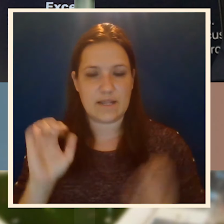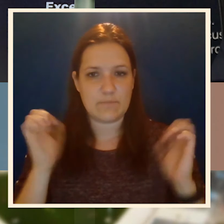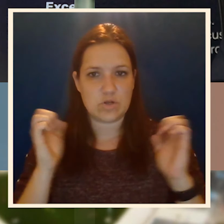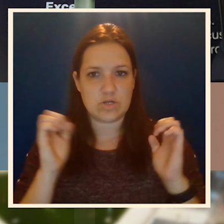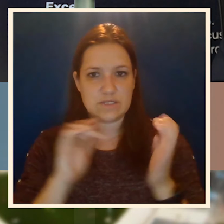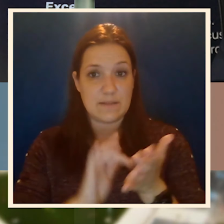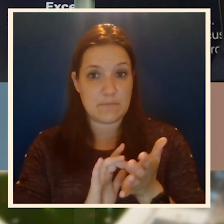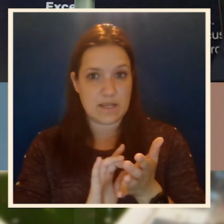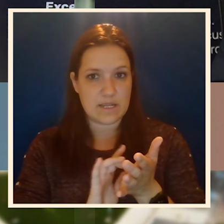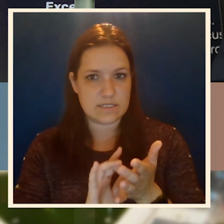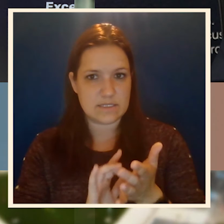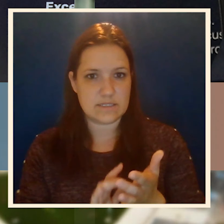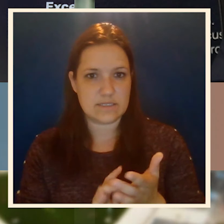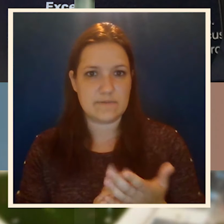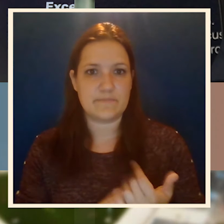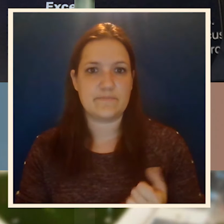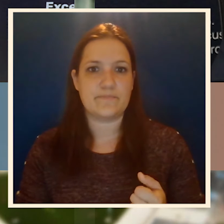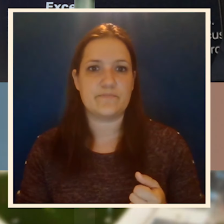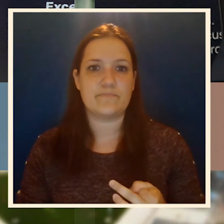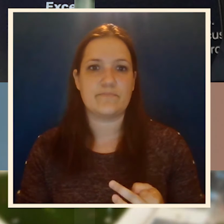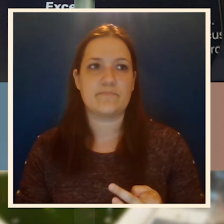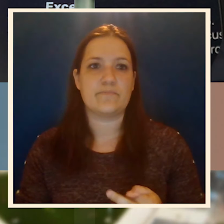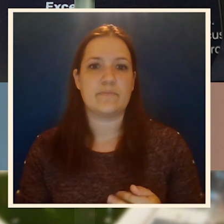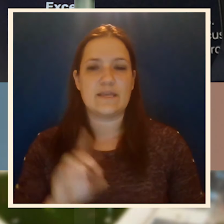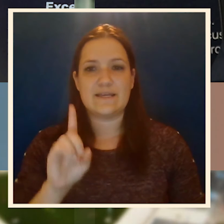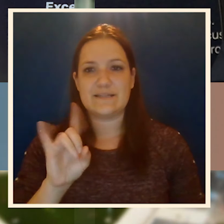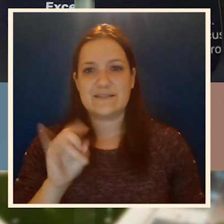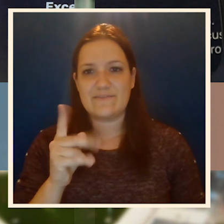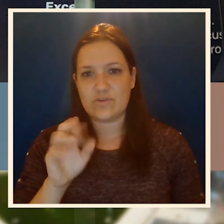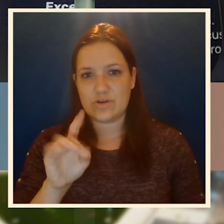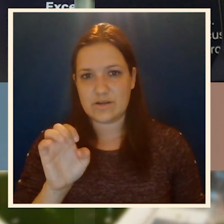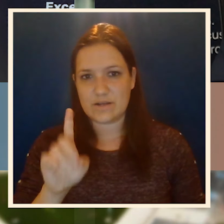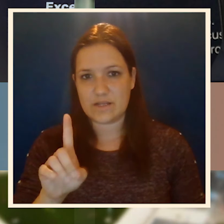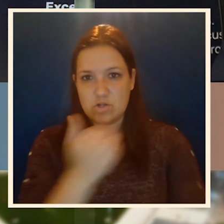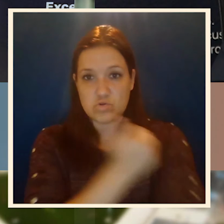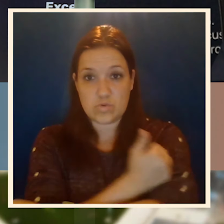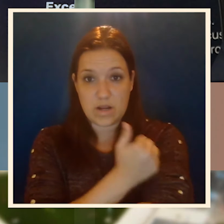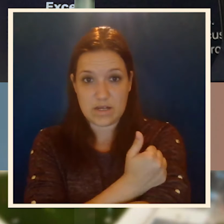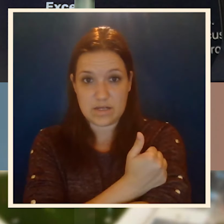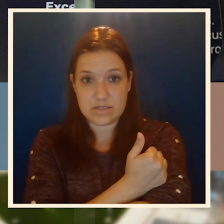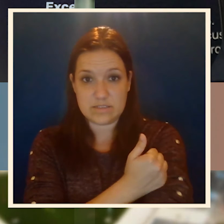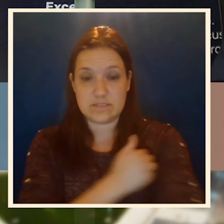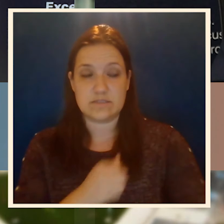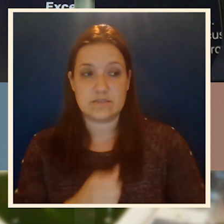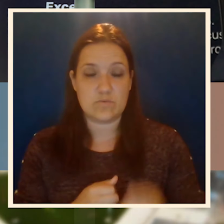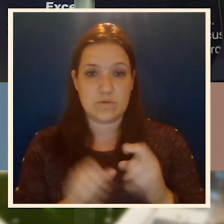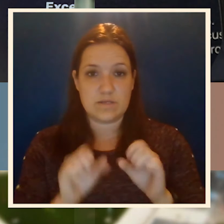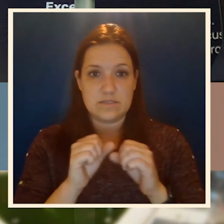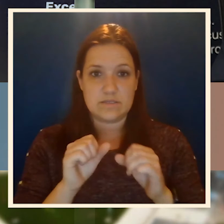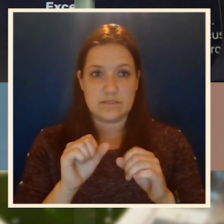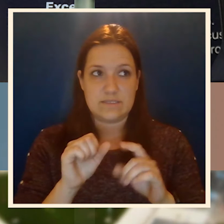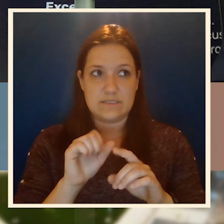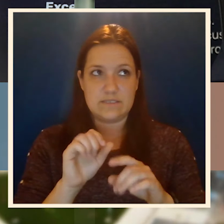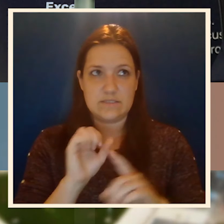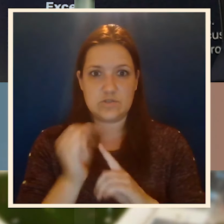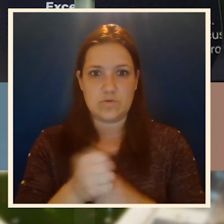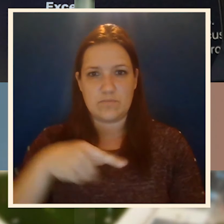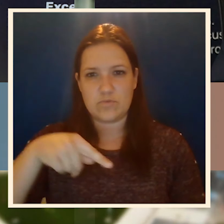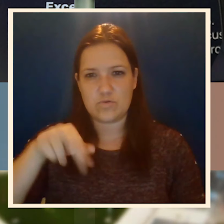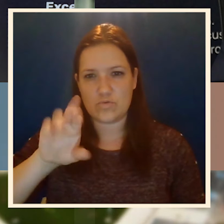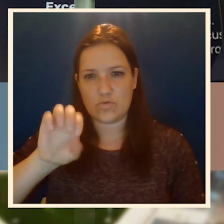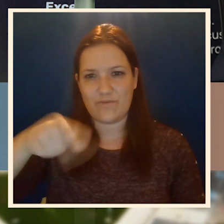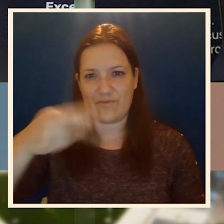medicine, unfortunately diverted drugs, in one case, propofol, which is used